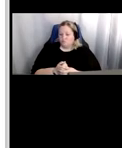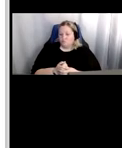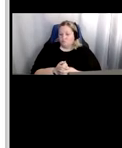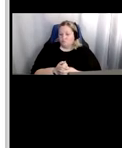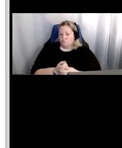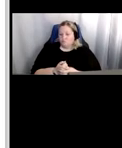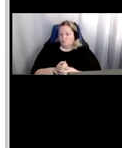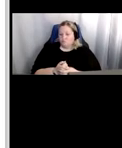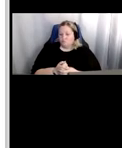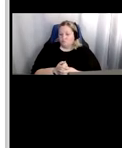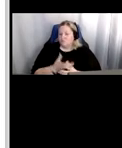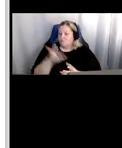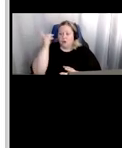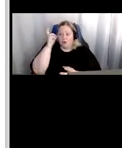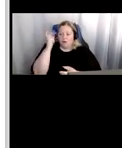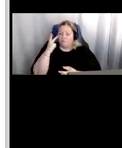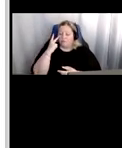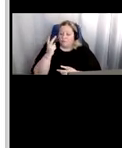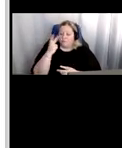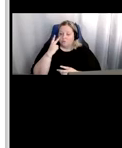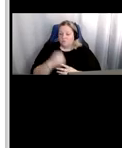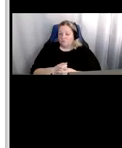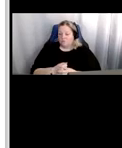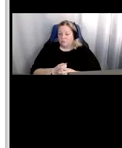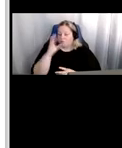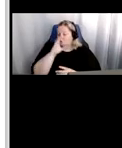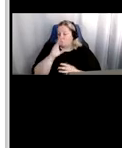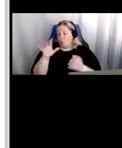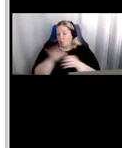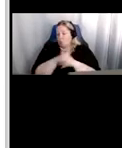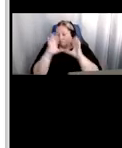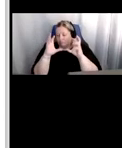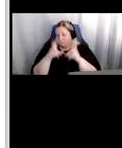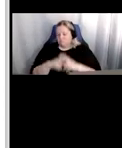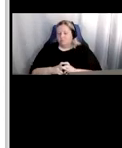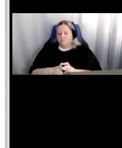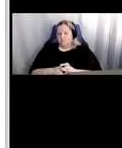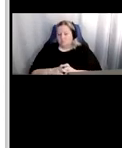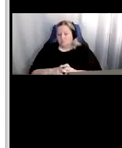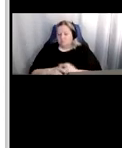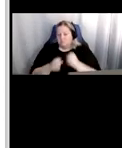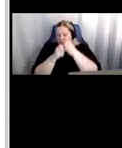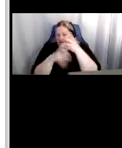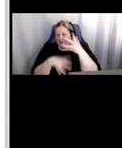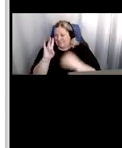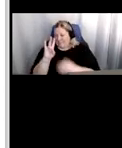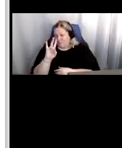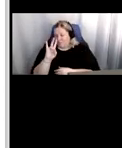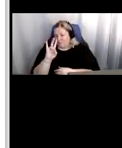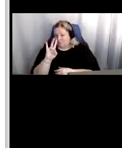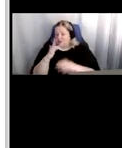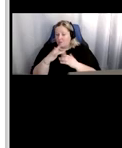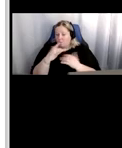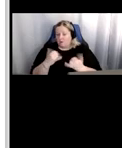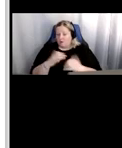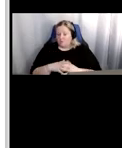let's go with audio visual and see. And I'm just going to search that whole category. Okay, so it comes up with 7 things that are available right now. We have